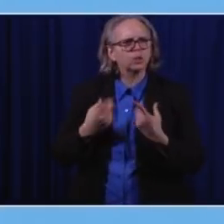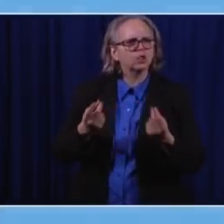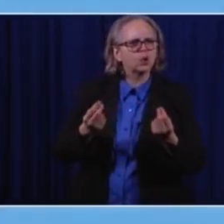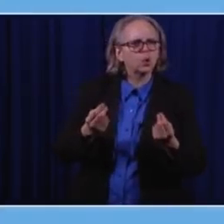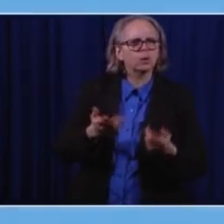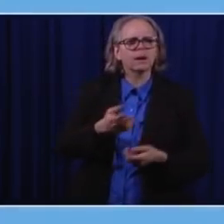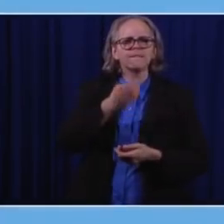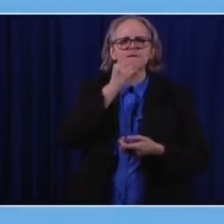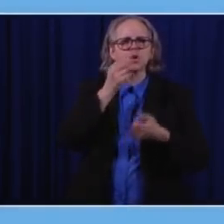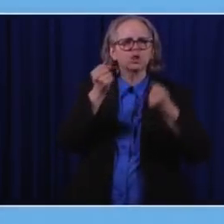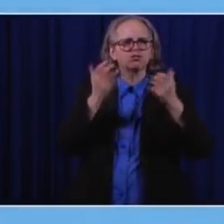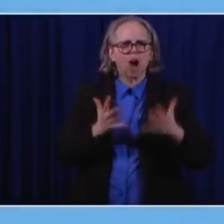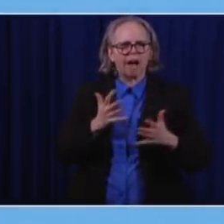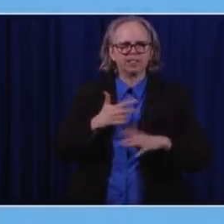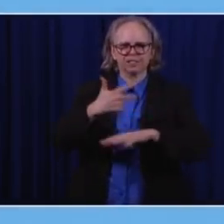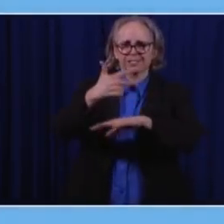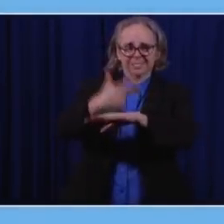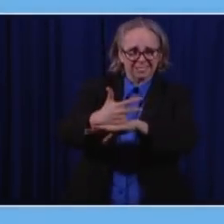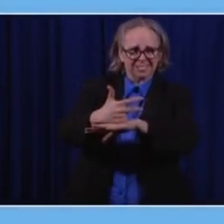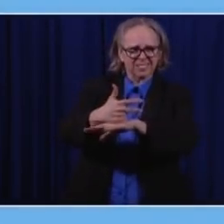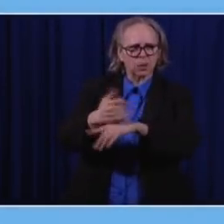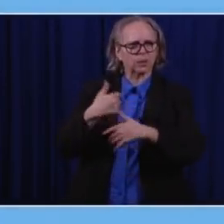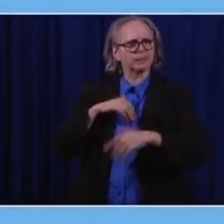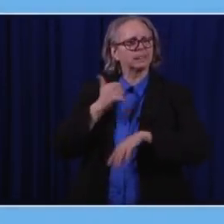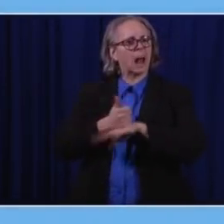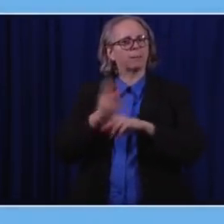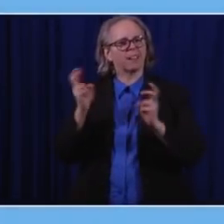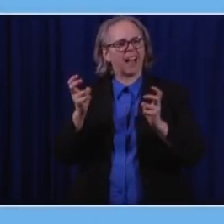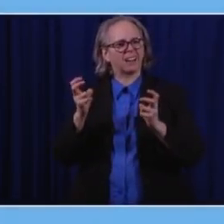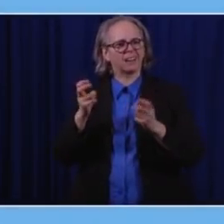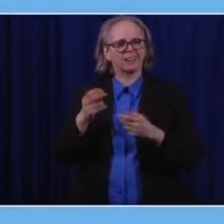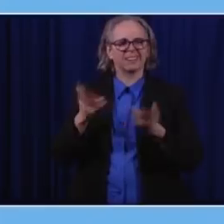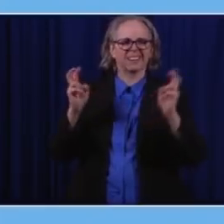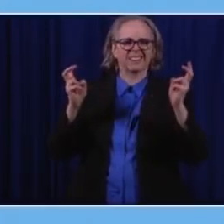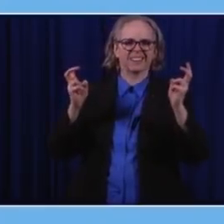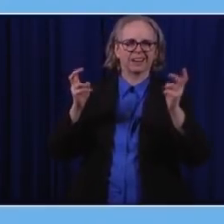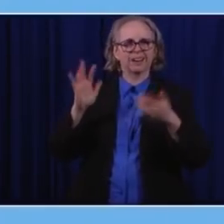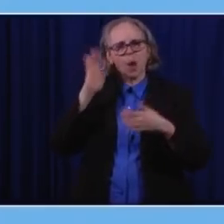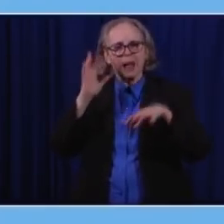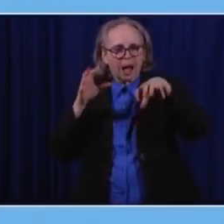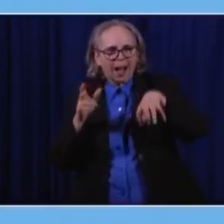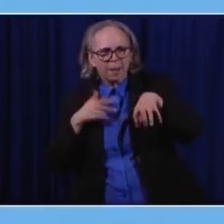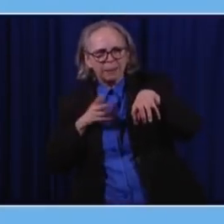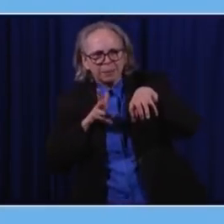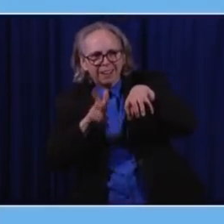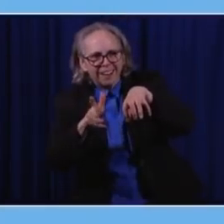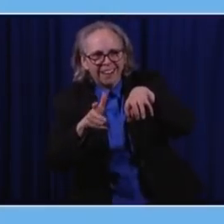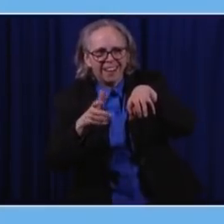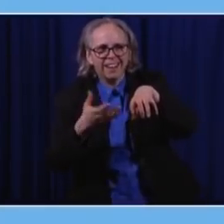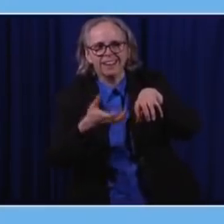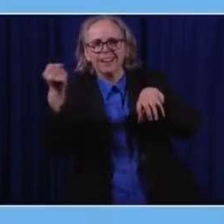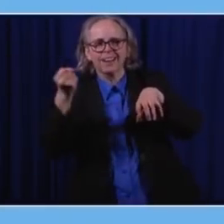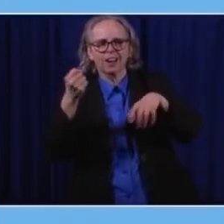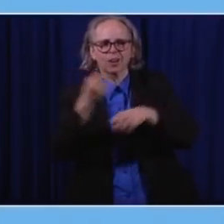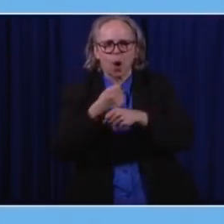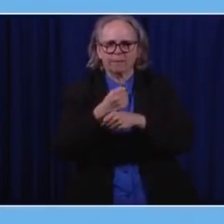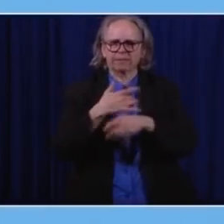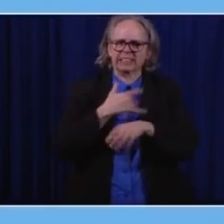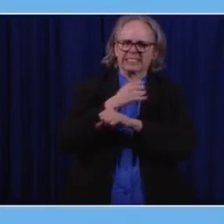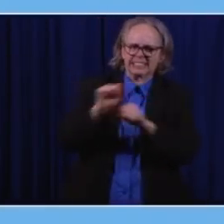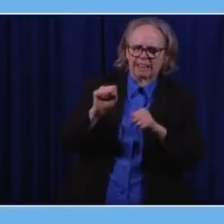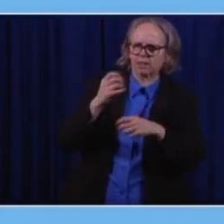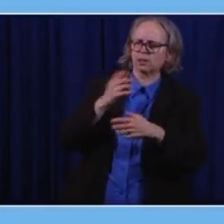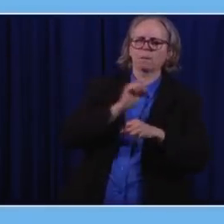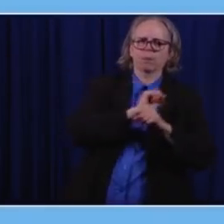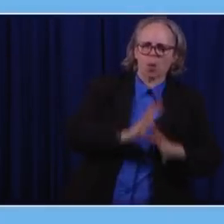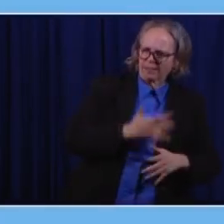mock drive-through to make sure that we make our customers feel comfortable and we're also keeping everyone safe. We want to stay